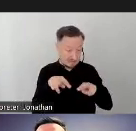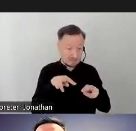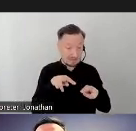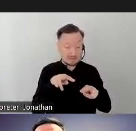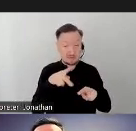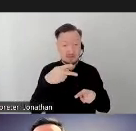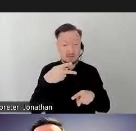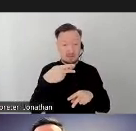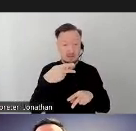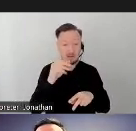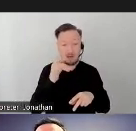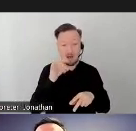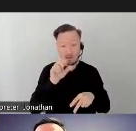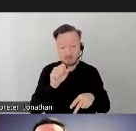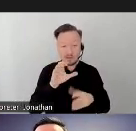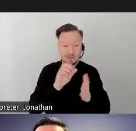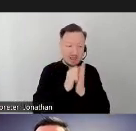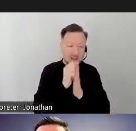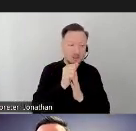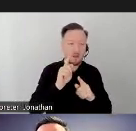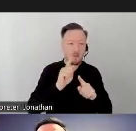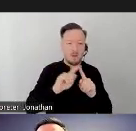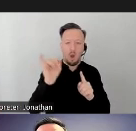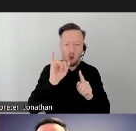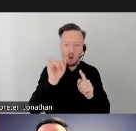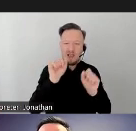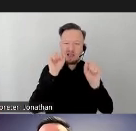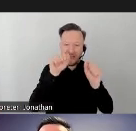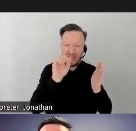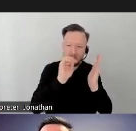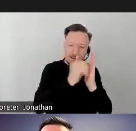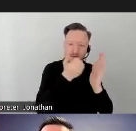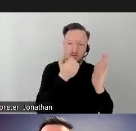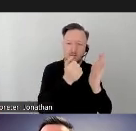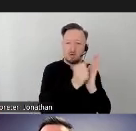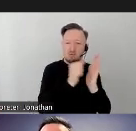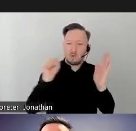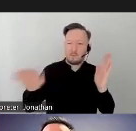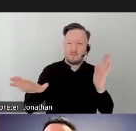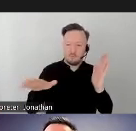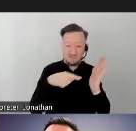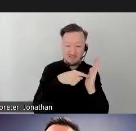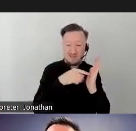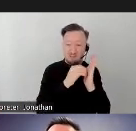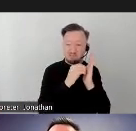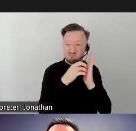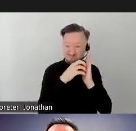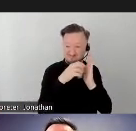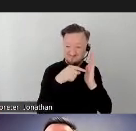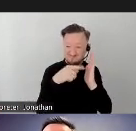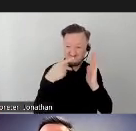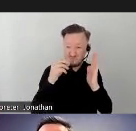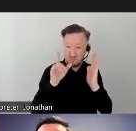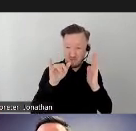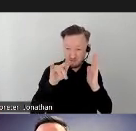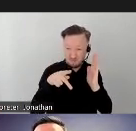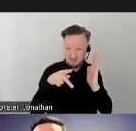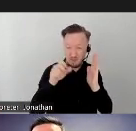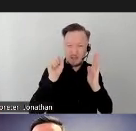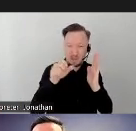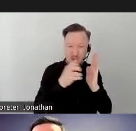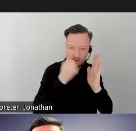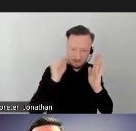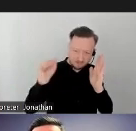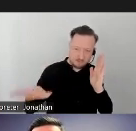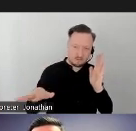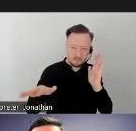it's also therapeutic that you can remove the polyp. So you prevent that polyp from potentially being